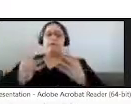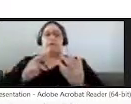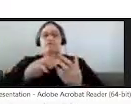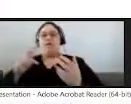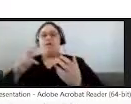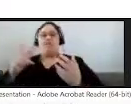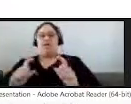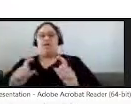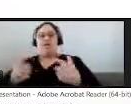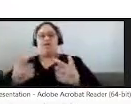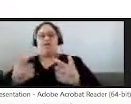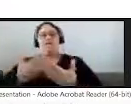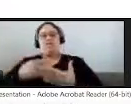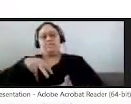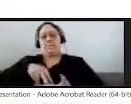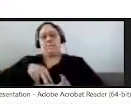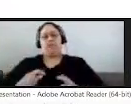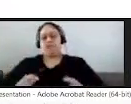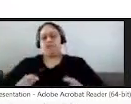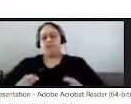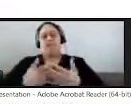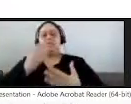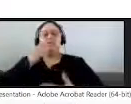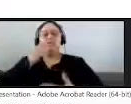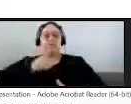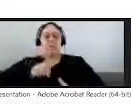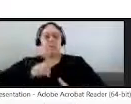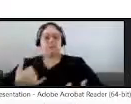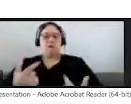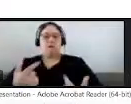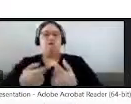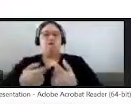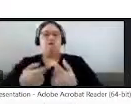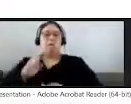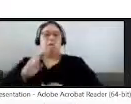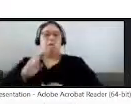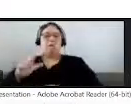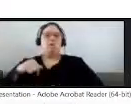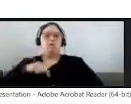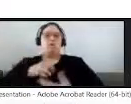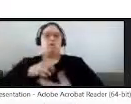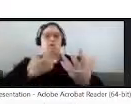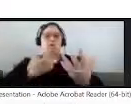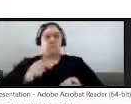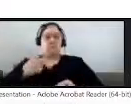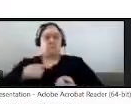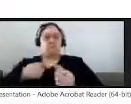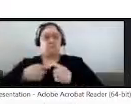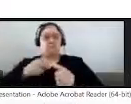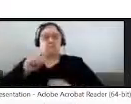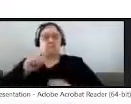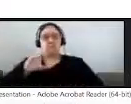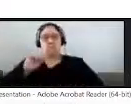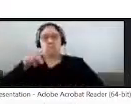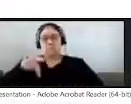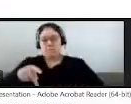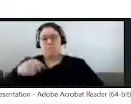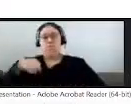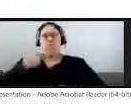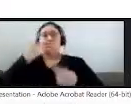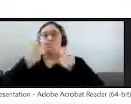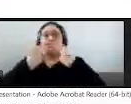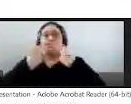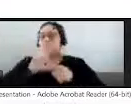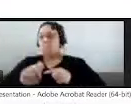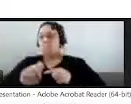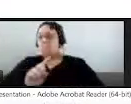standing committees. And even from our experience now from the bills that we would have received from the NCOP, we would see